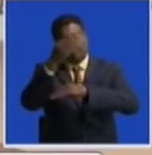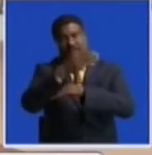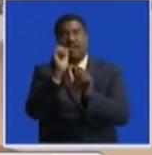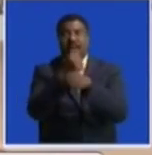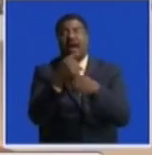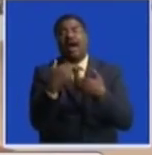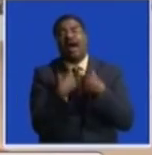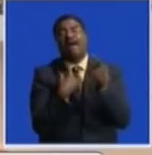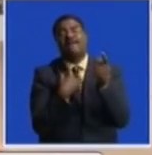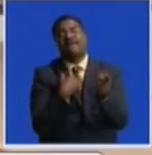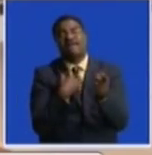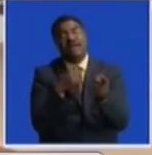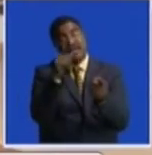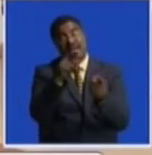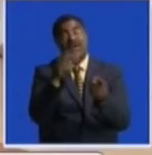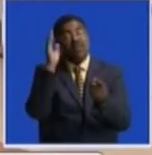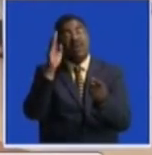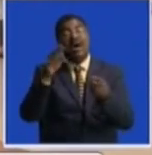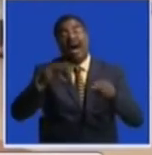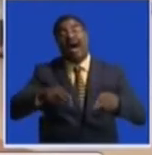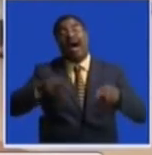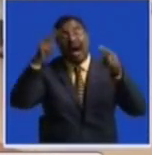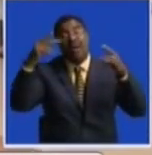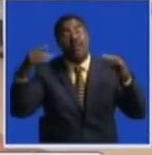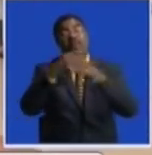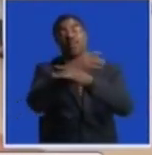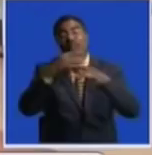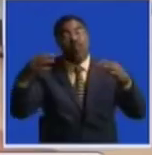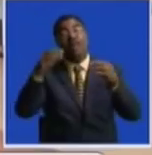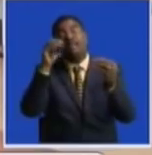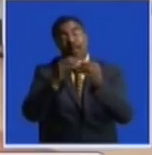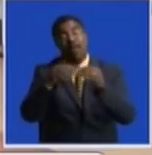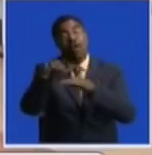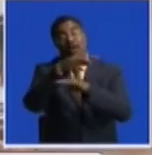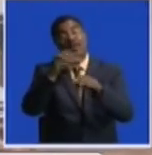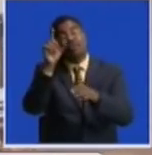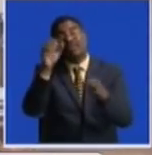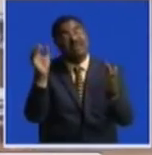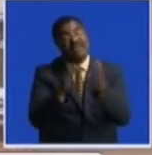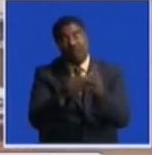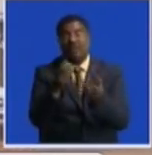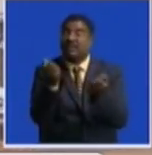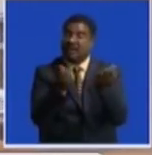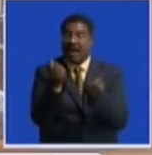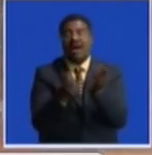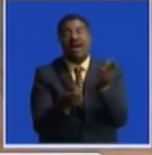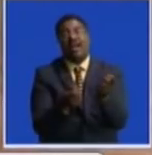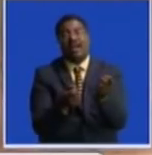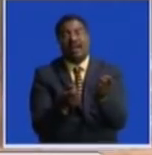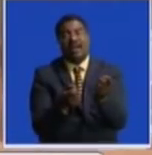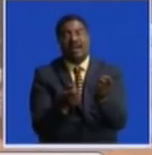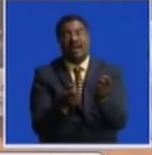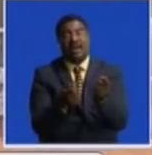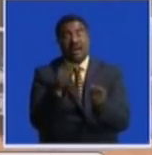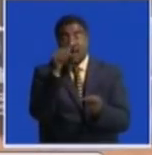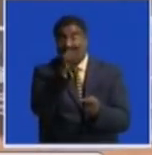traffic counts, it will be the highest trafficked toll station, about 20,000 vehicles. The president, who has a fully packed program, will